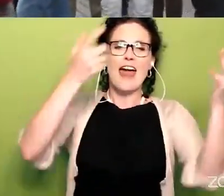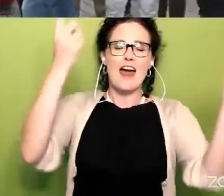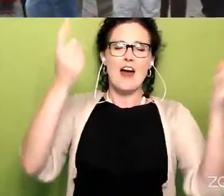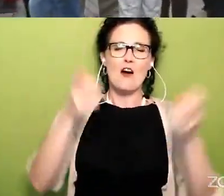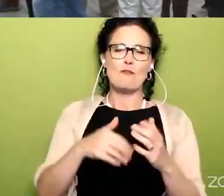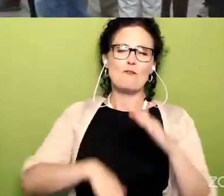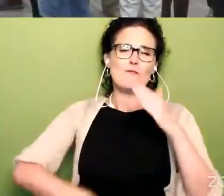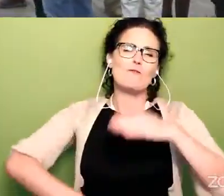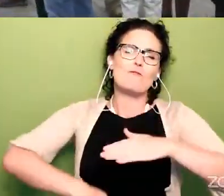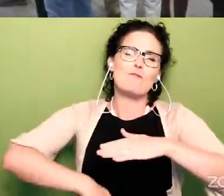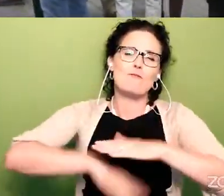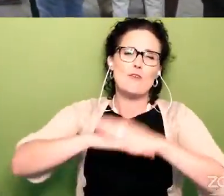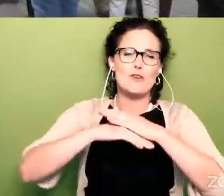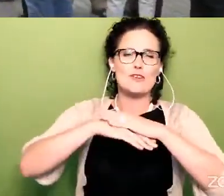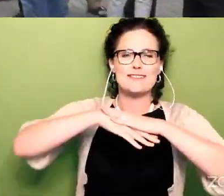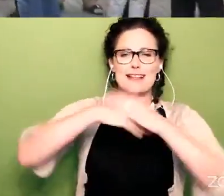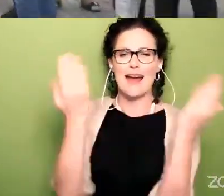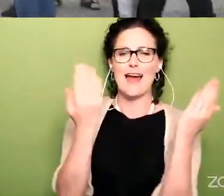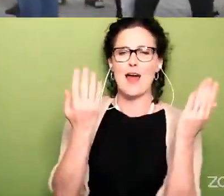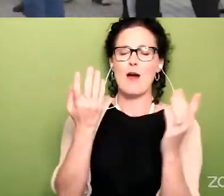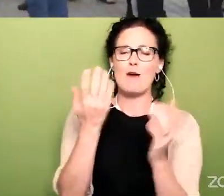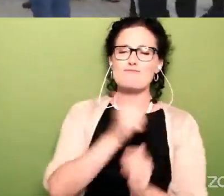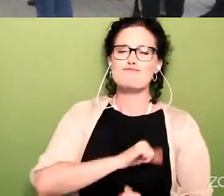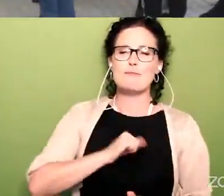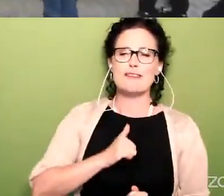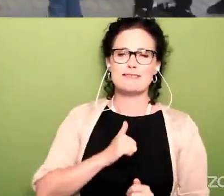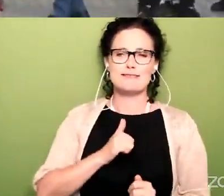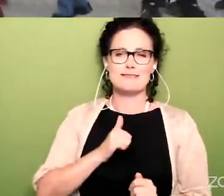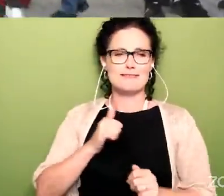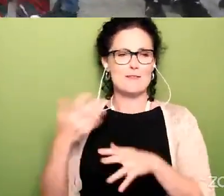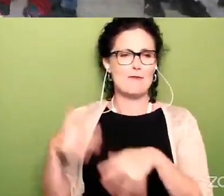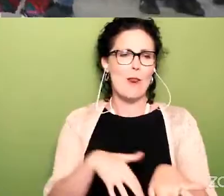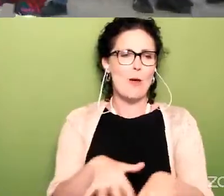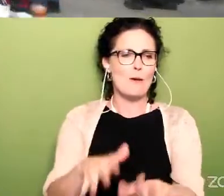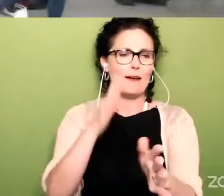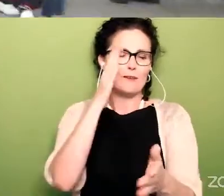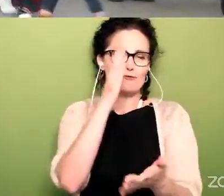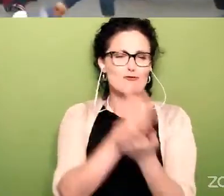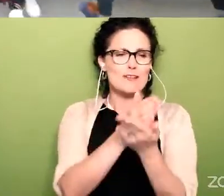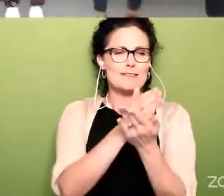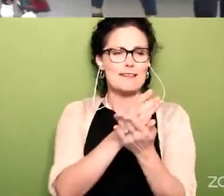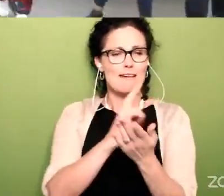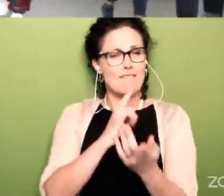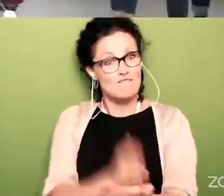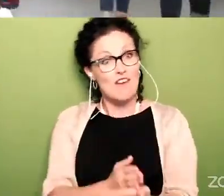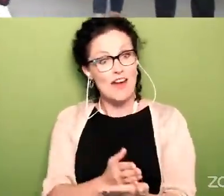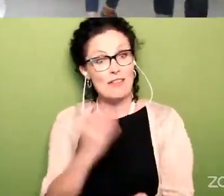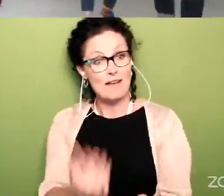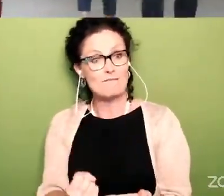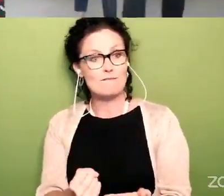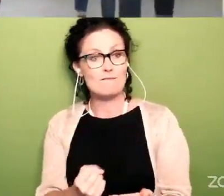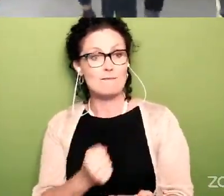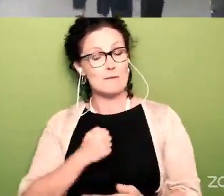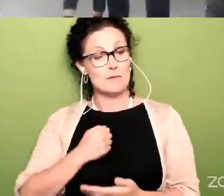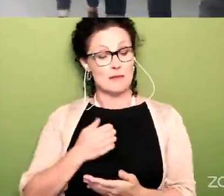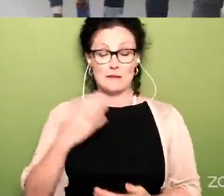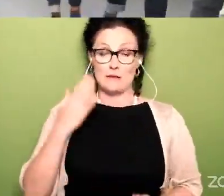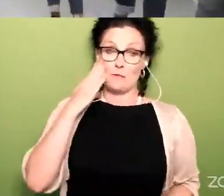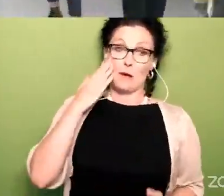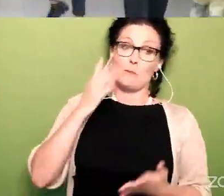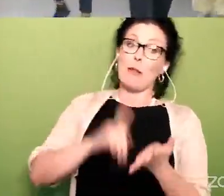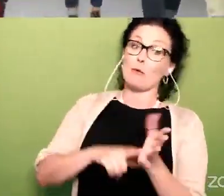play with our children too. Look at these windows, Mandi. So colourful. A place of faith. Our place of